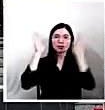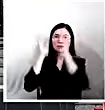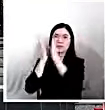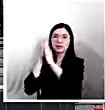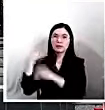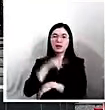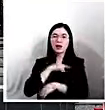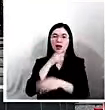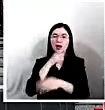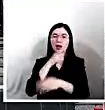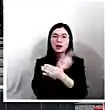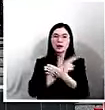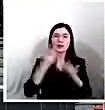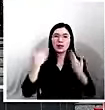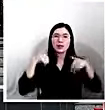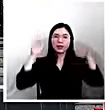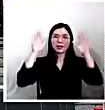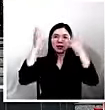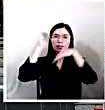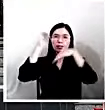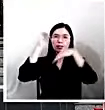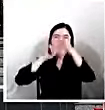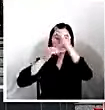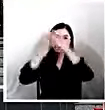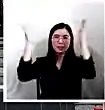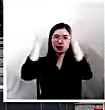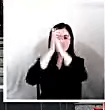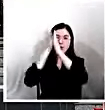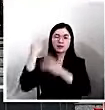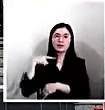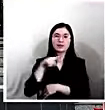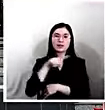Holy angels in heaven, pray for us.